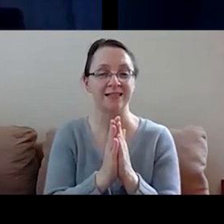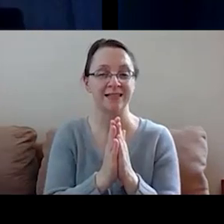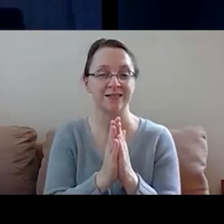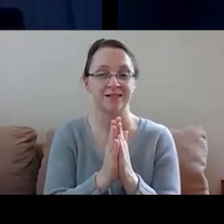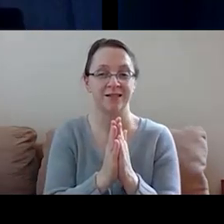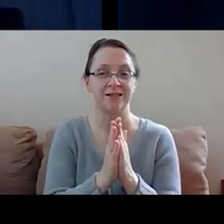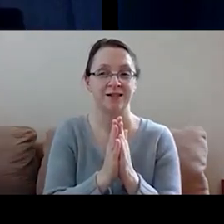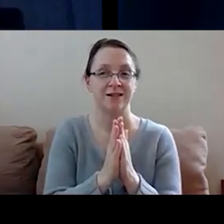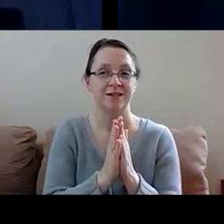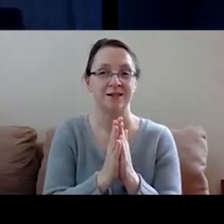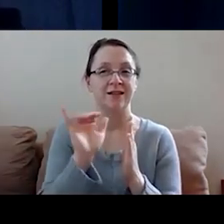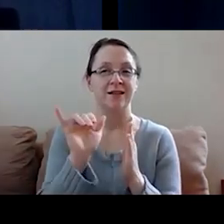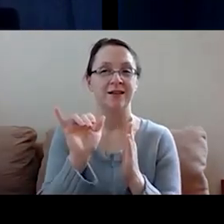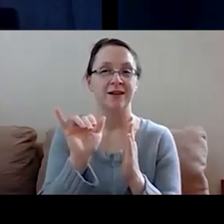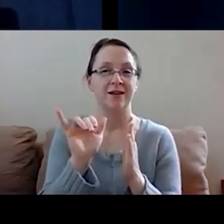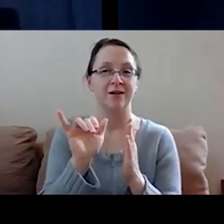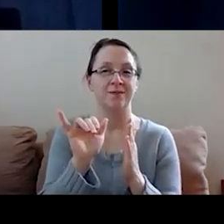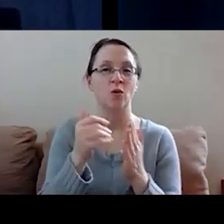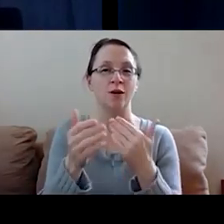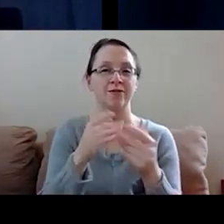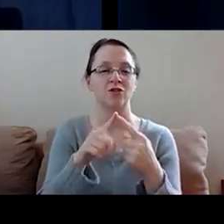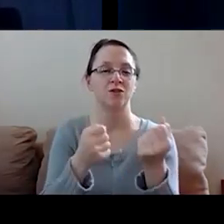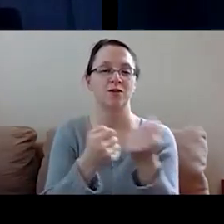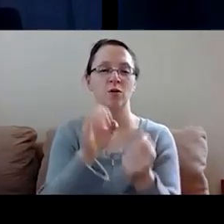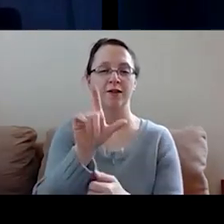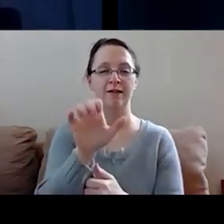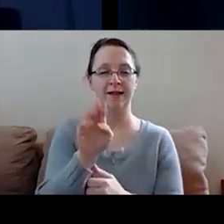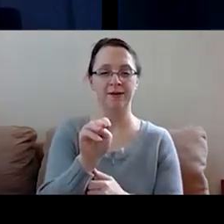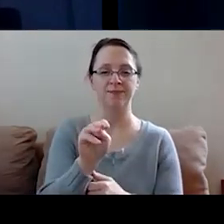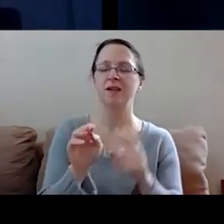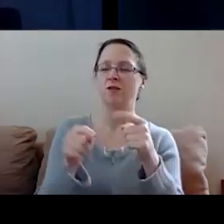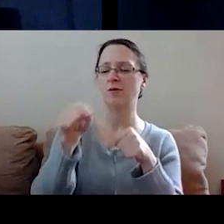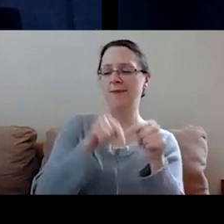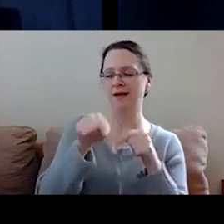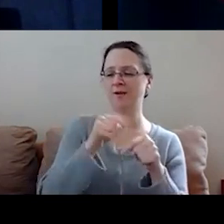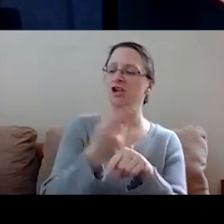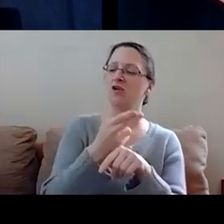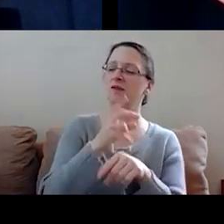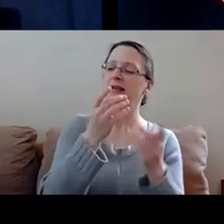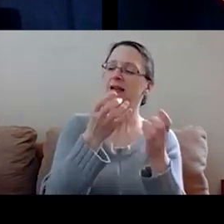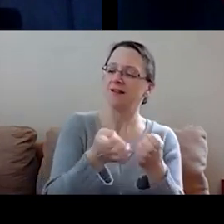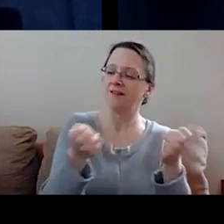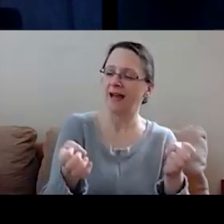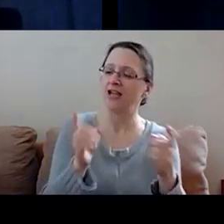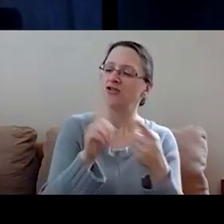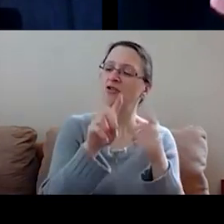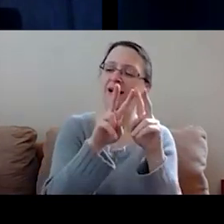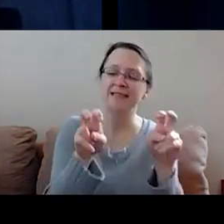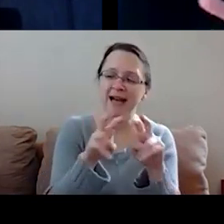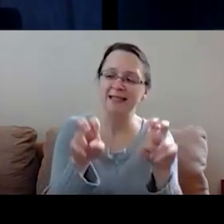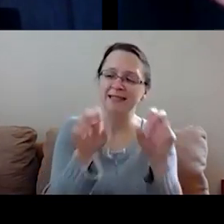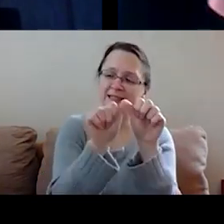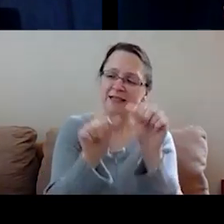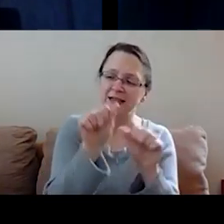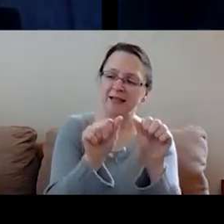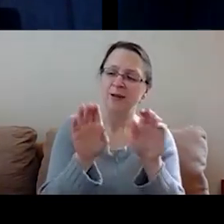to use the Emerald data to support the claim. So let me back it up a little bit. You're using the device to assess behavior,